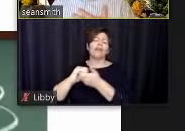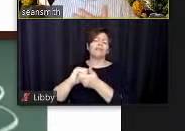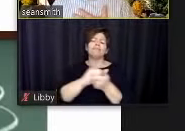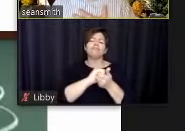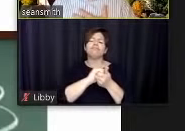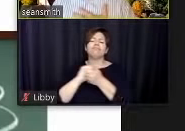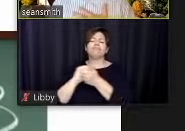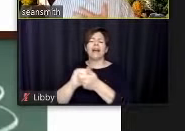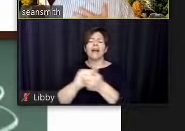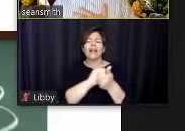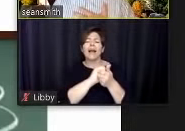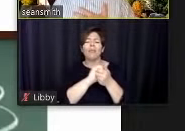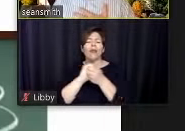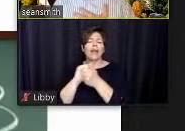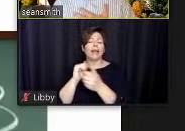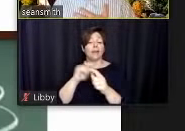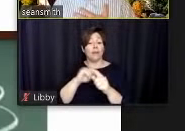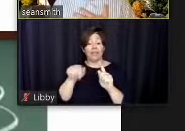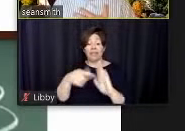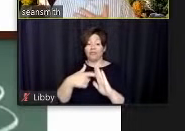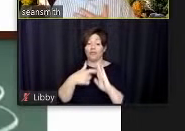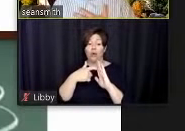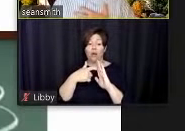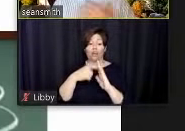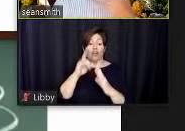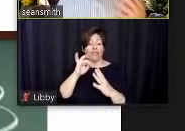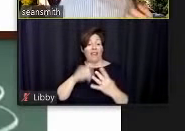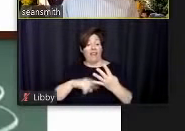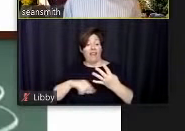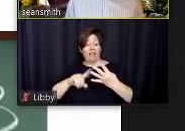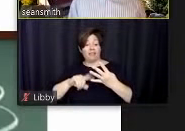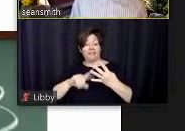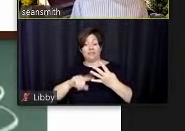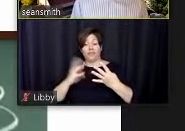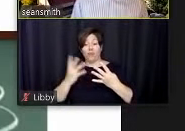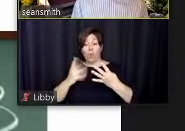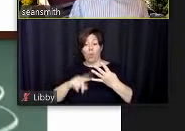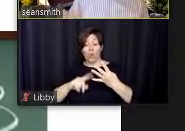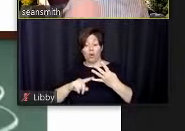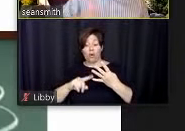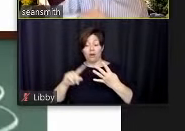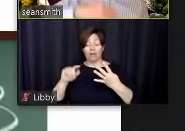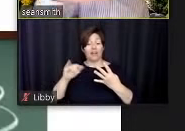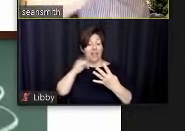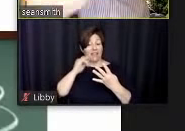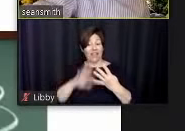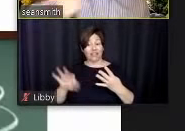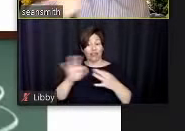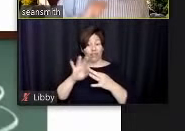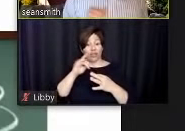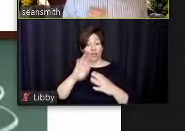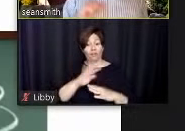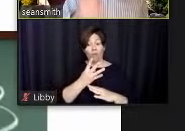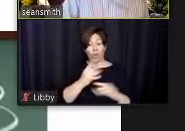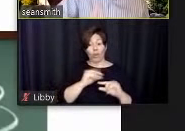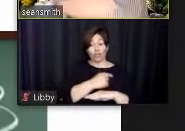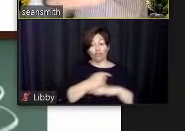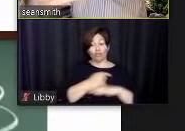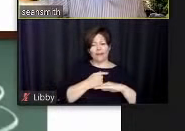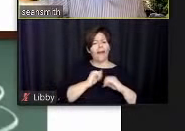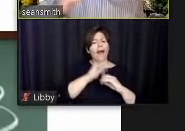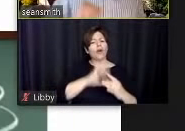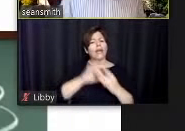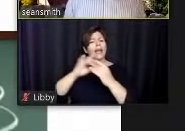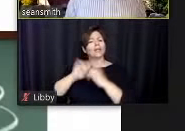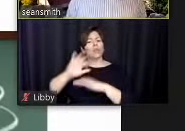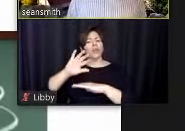going to require us to that enduring understanding. So if this is critical in fourth grade, how's it connect to fifth grade? How's it going to connect